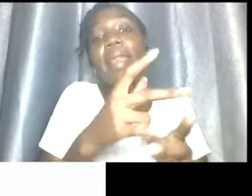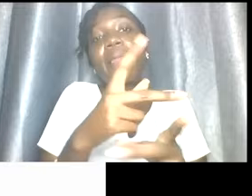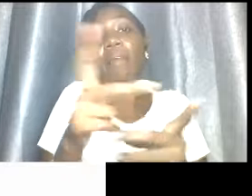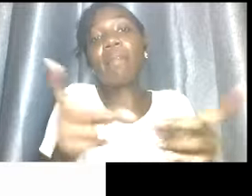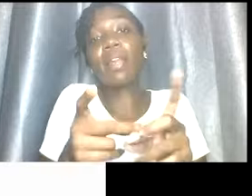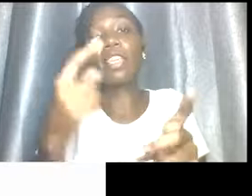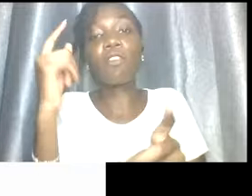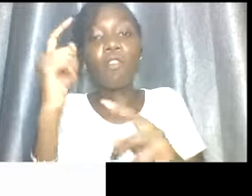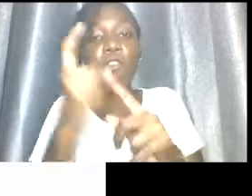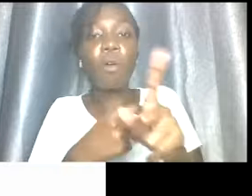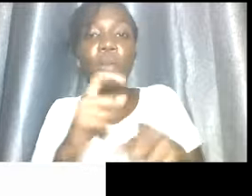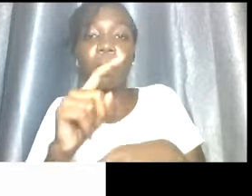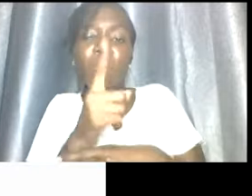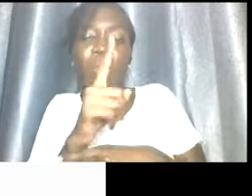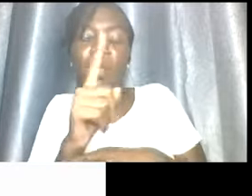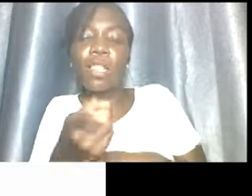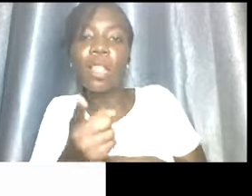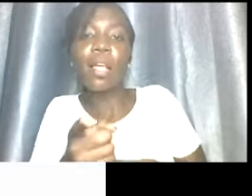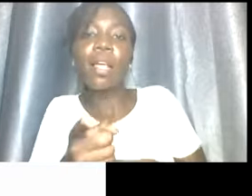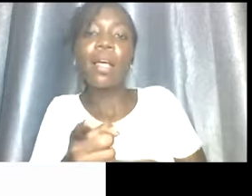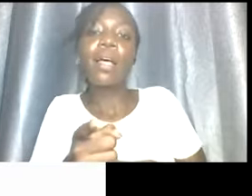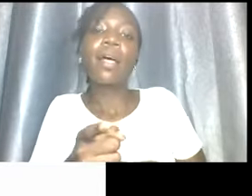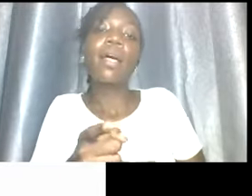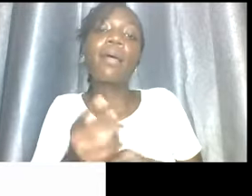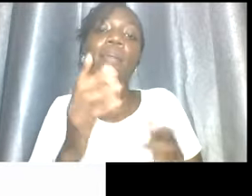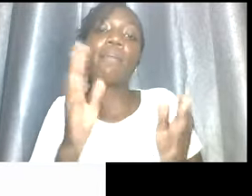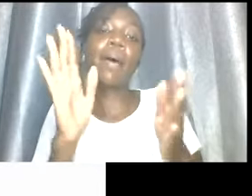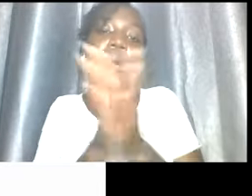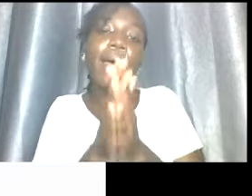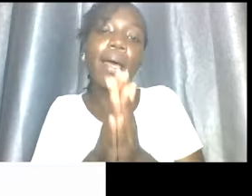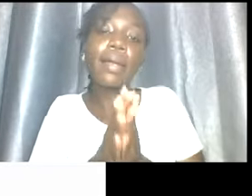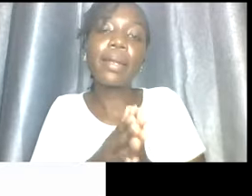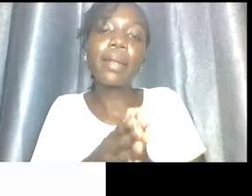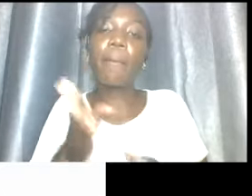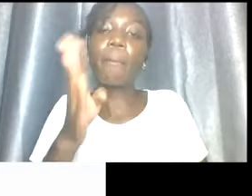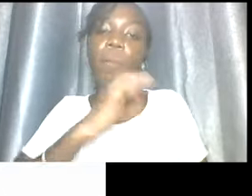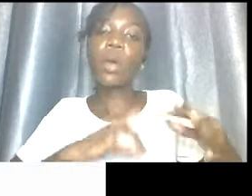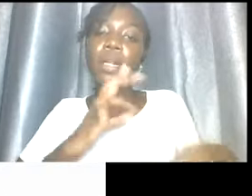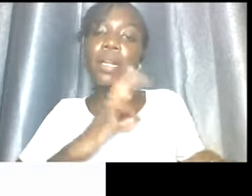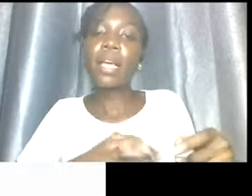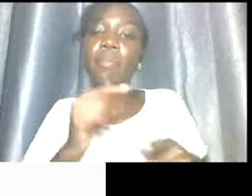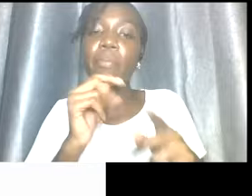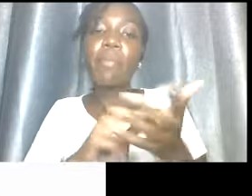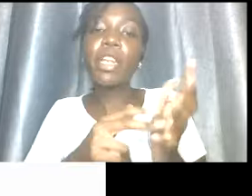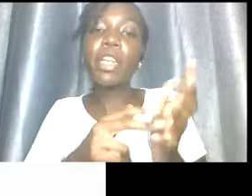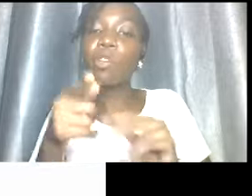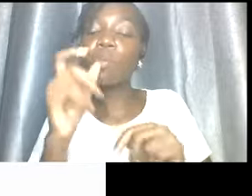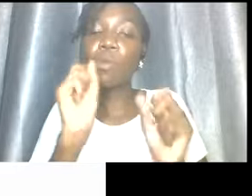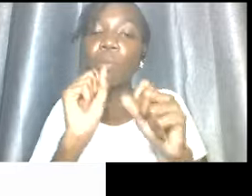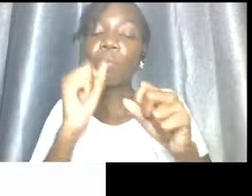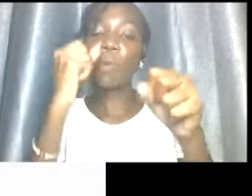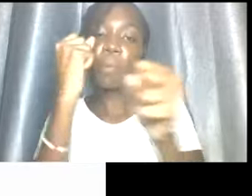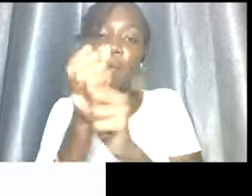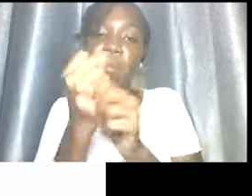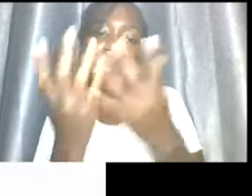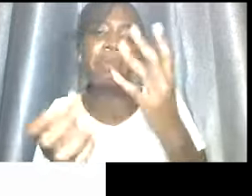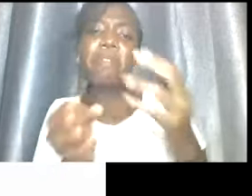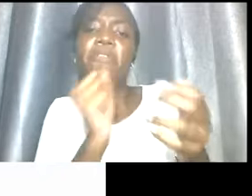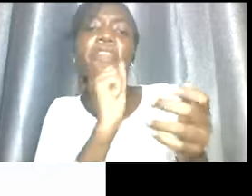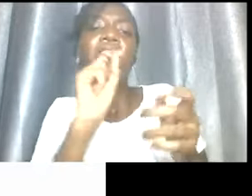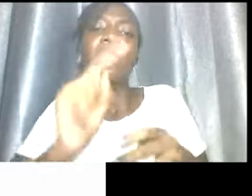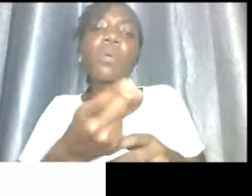a week plus bonuses, which means that you would be making over $50,000 a